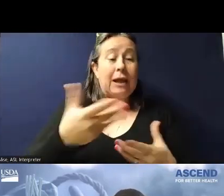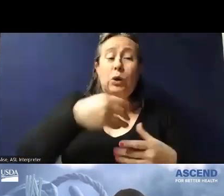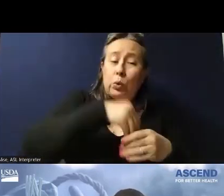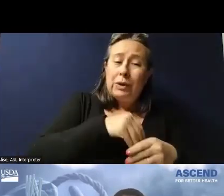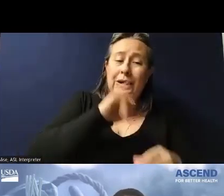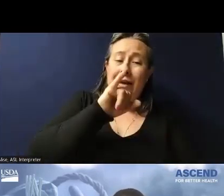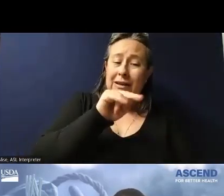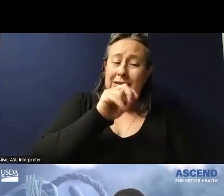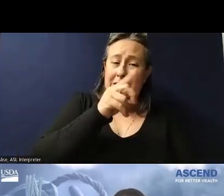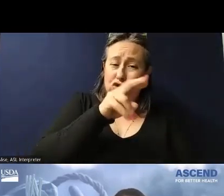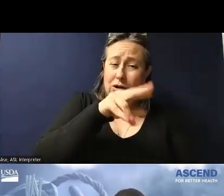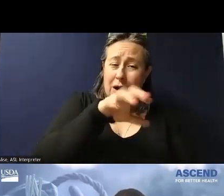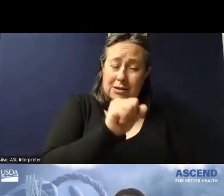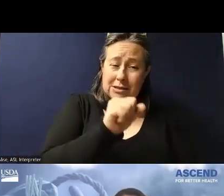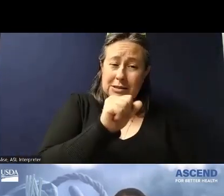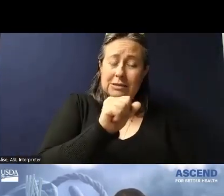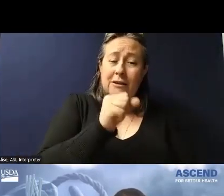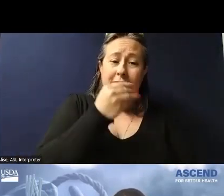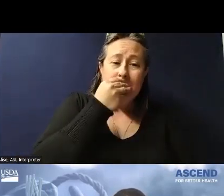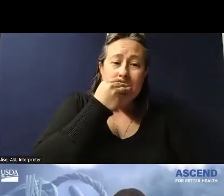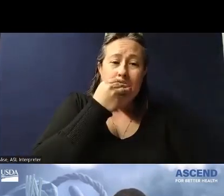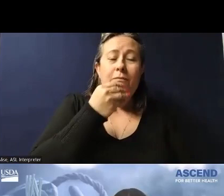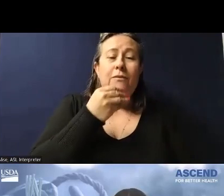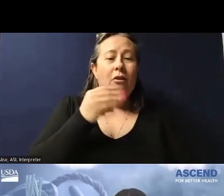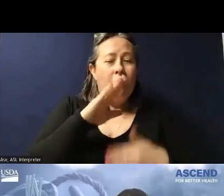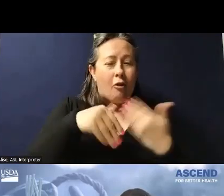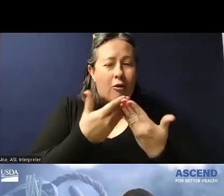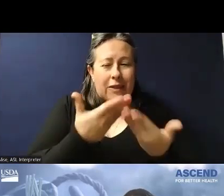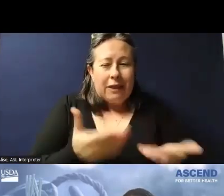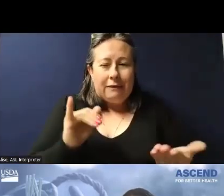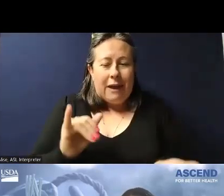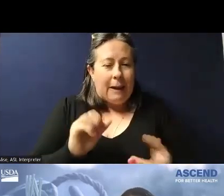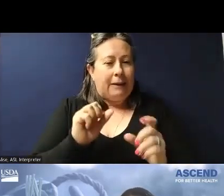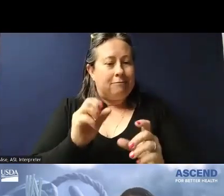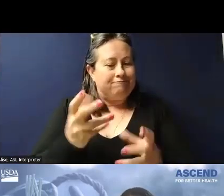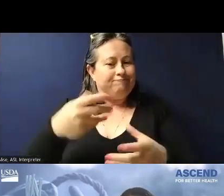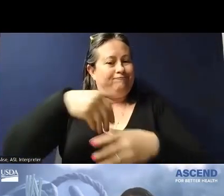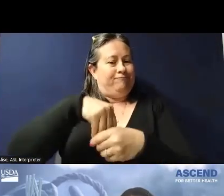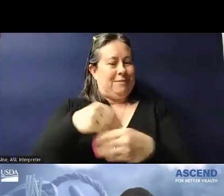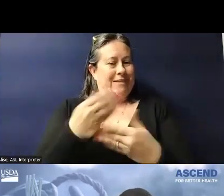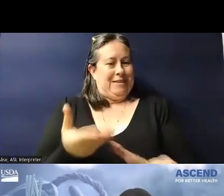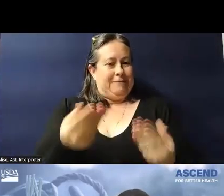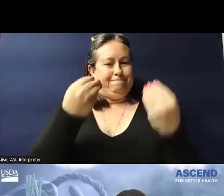of species that make up the planet's edible biodiversity.